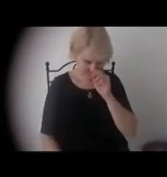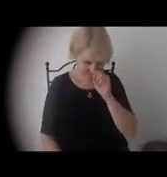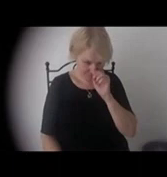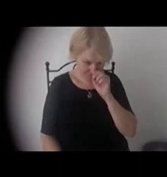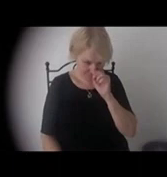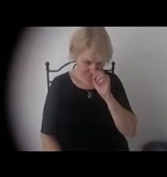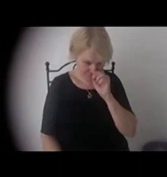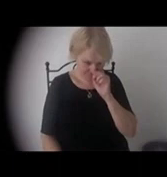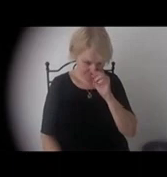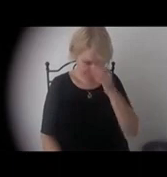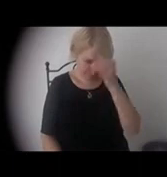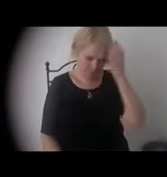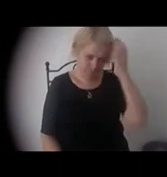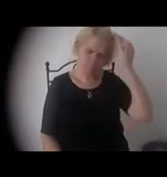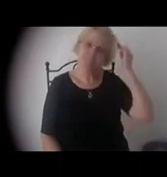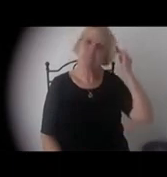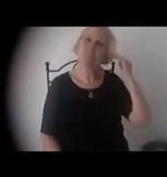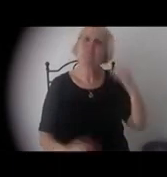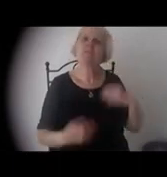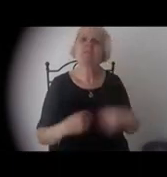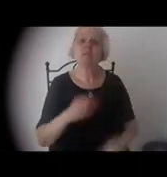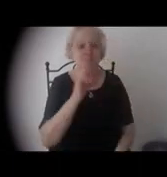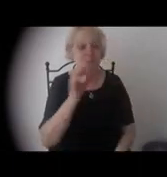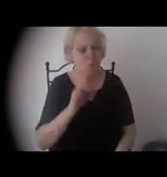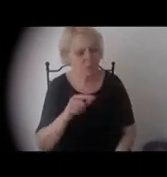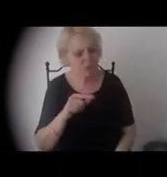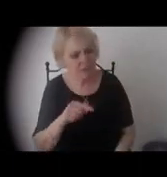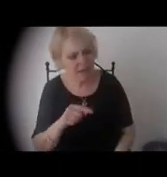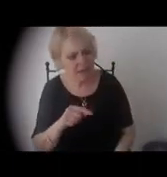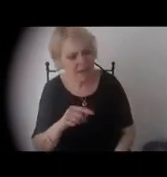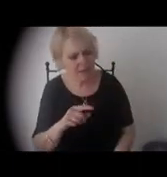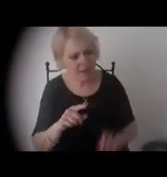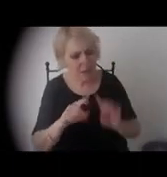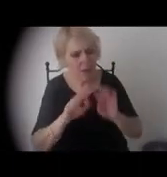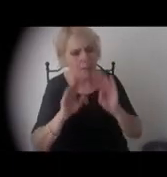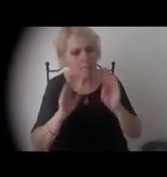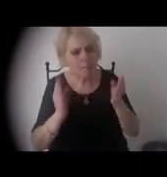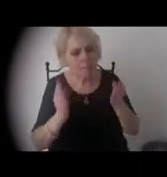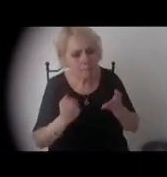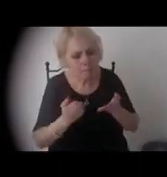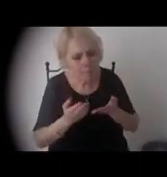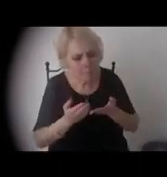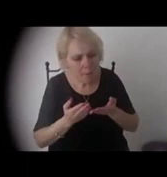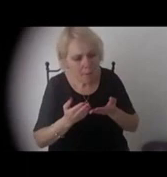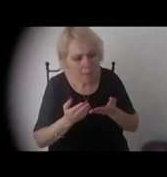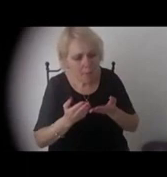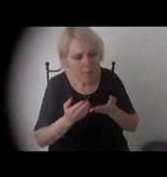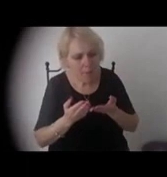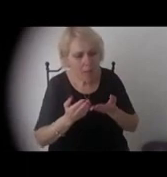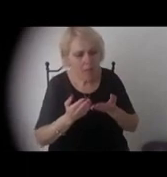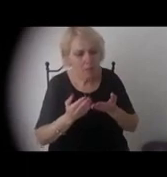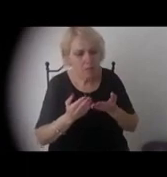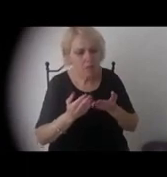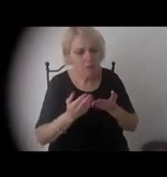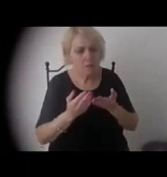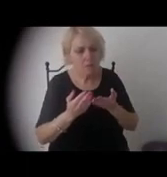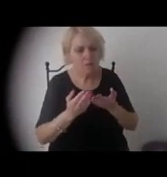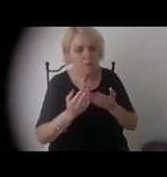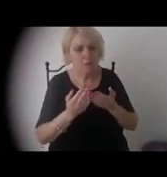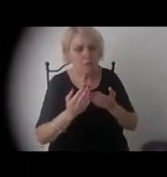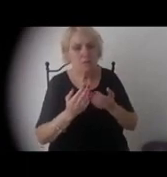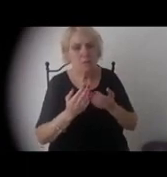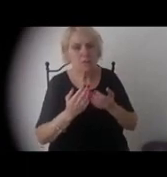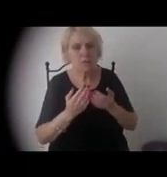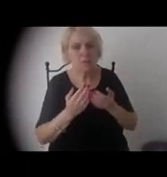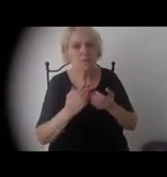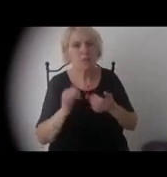from there. There's a question there about bubbles, but we can go back to that, but I can imagine it being quite technical. So whether you can have a 1 minute response